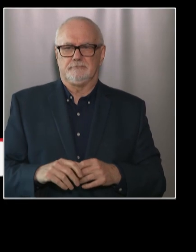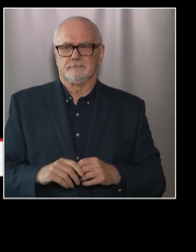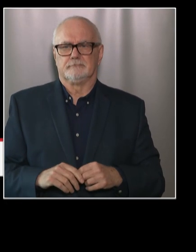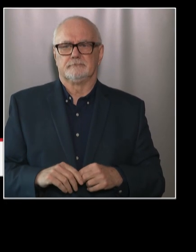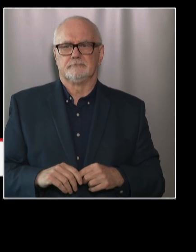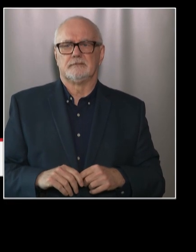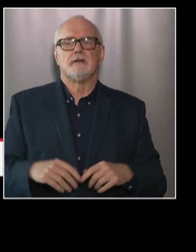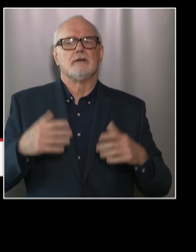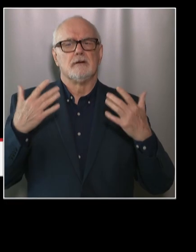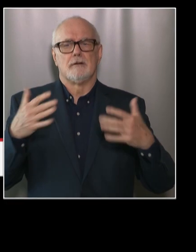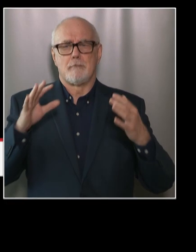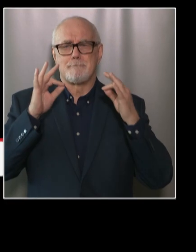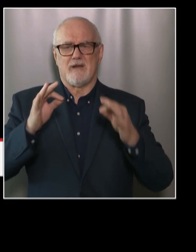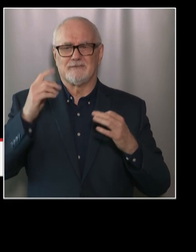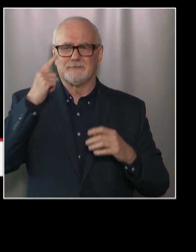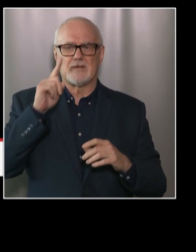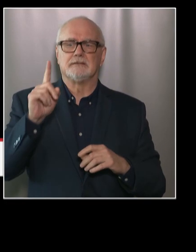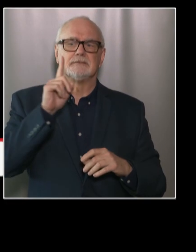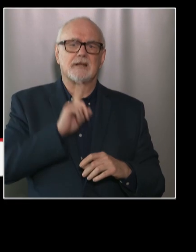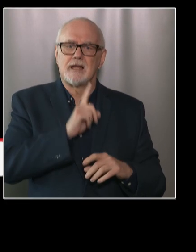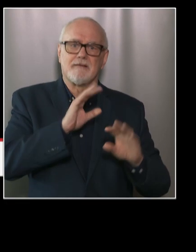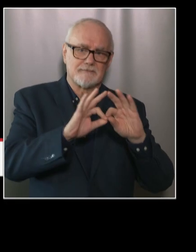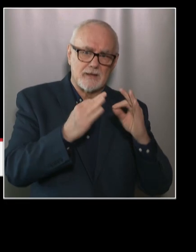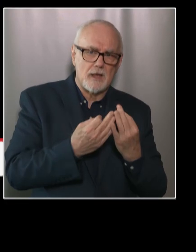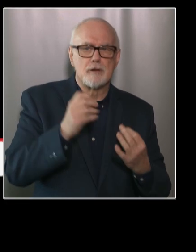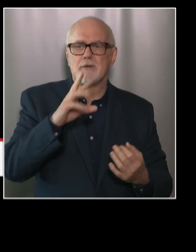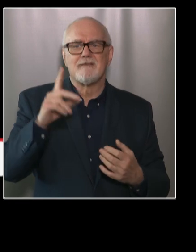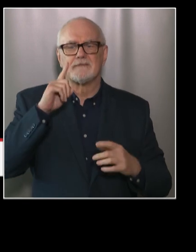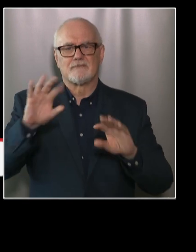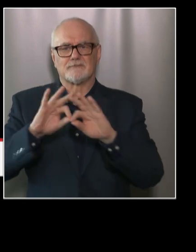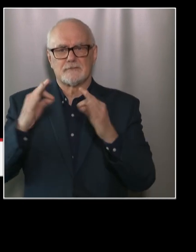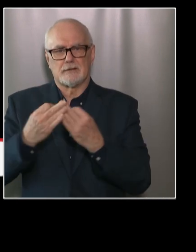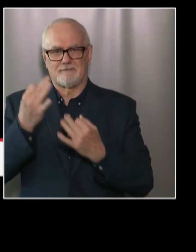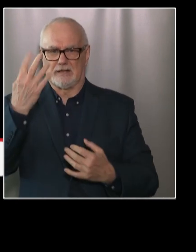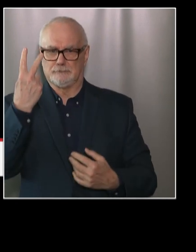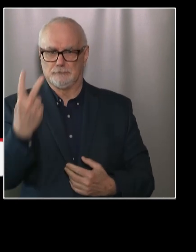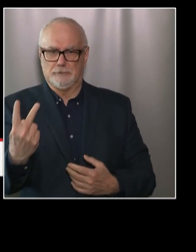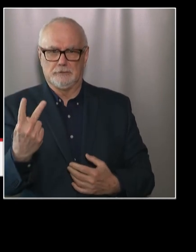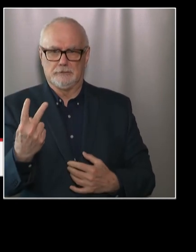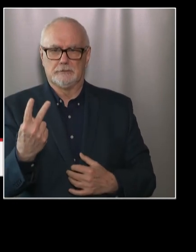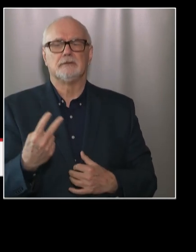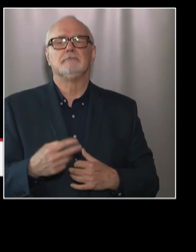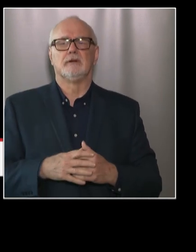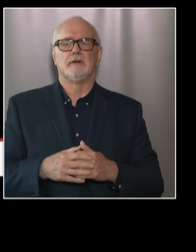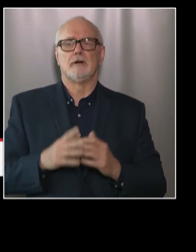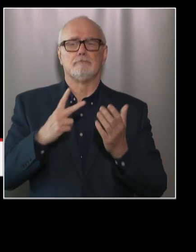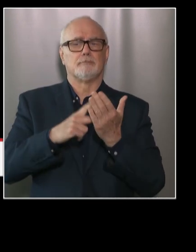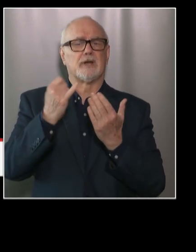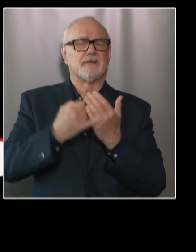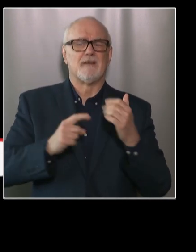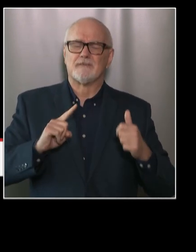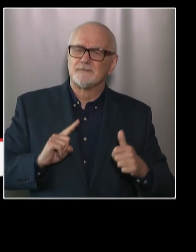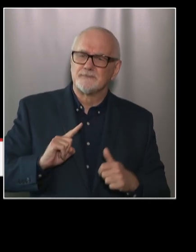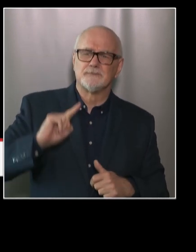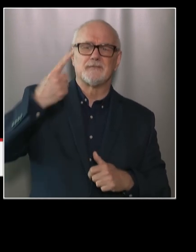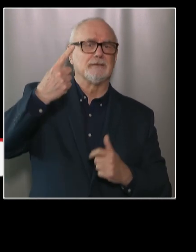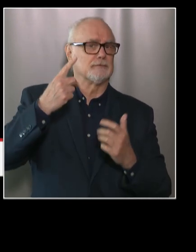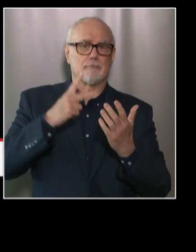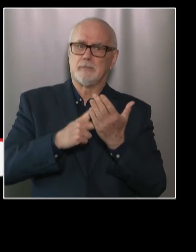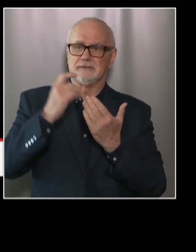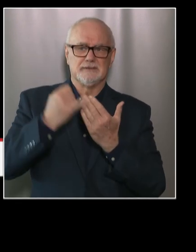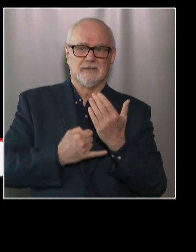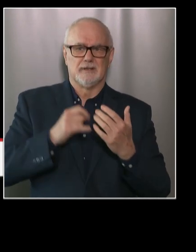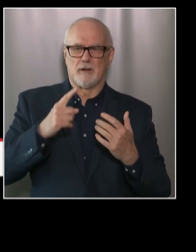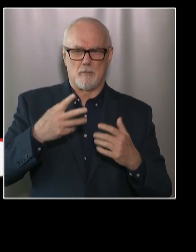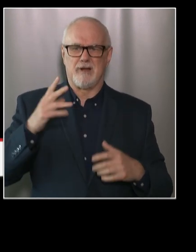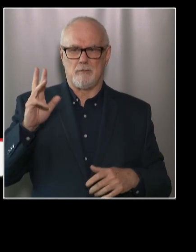family of 2. Importantly for the district, the project was the first project west of Rock Creek Park to receive